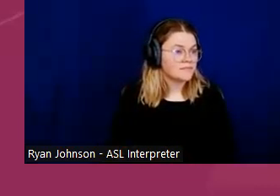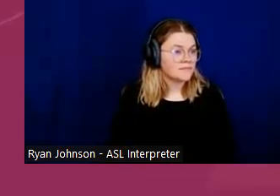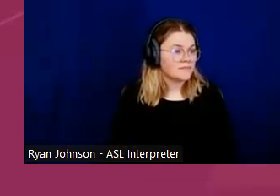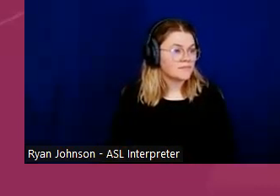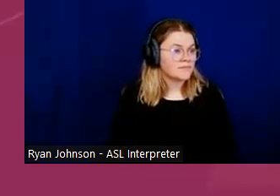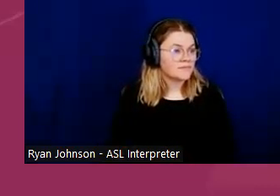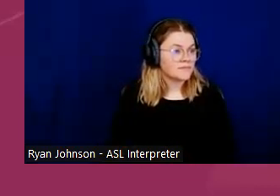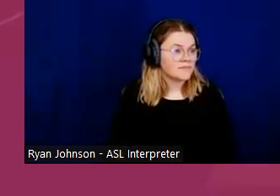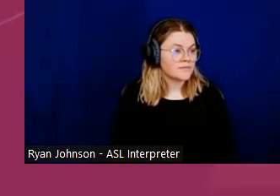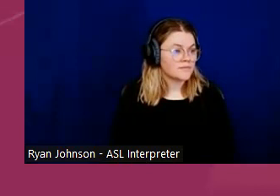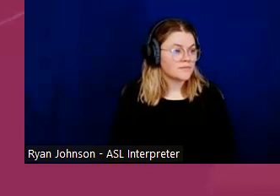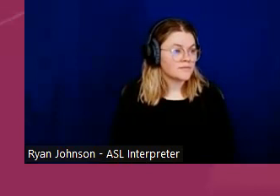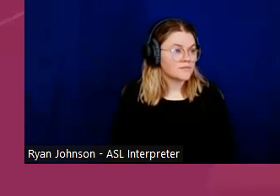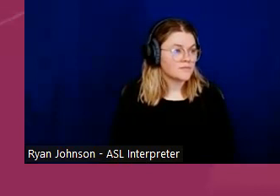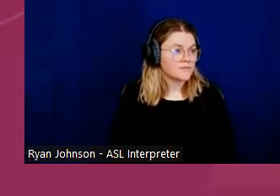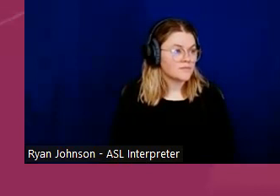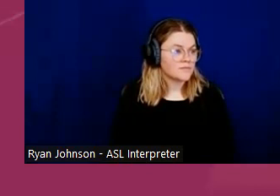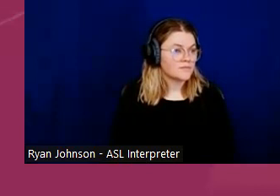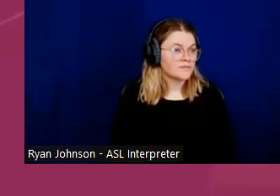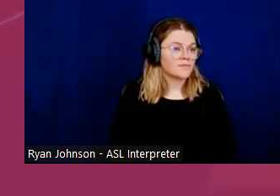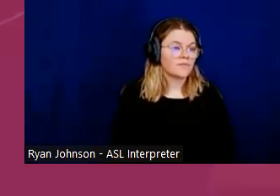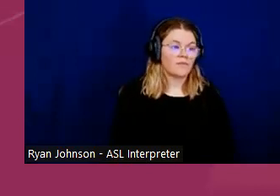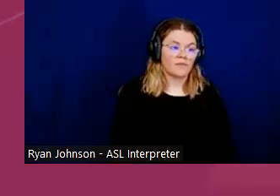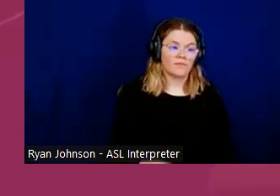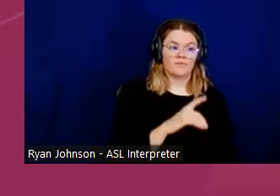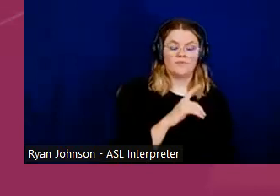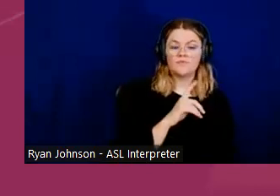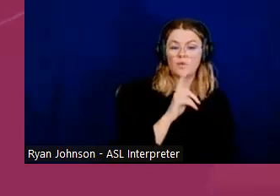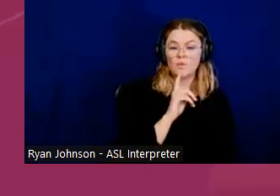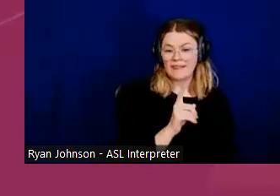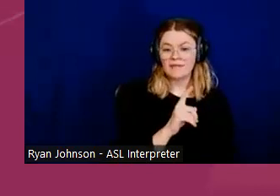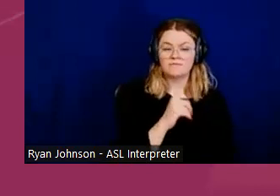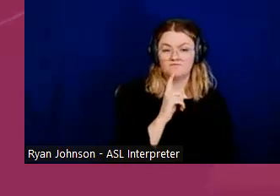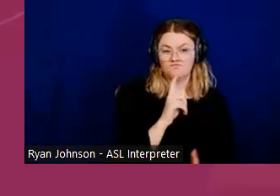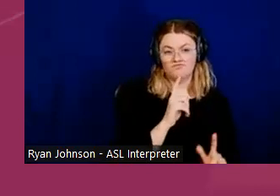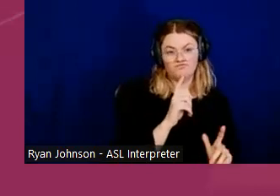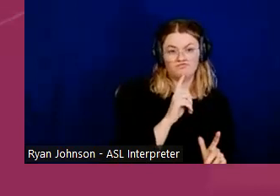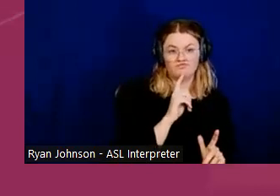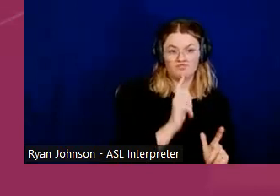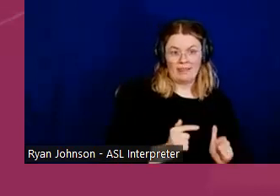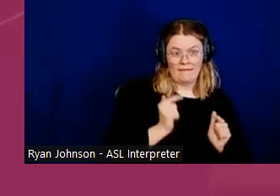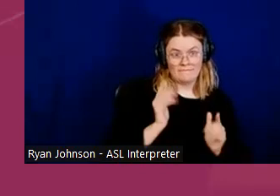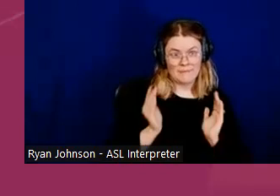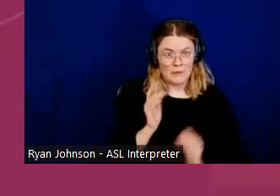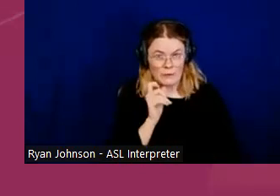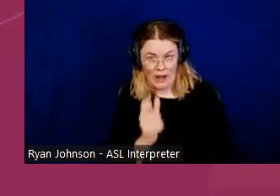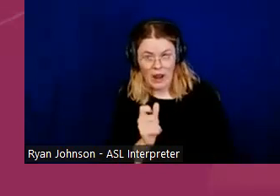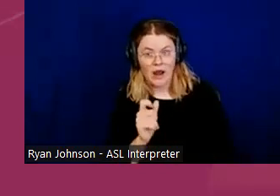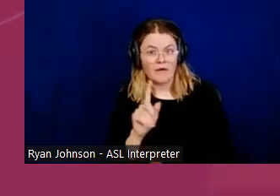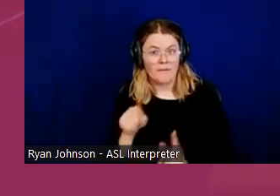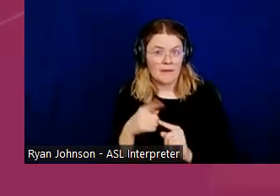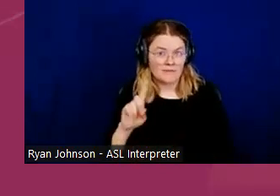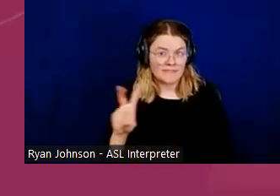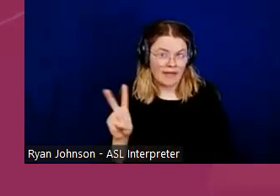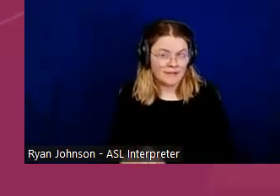So let's pay attention to the reality and the non-reality of domestic violence. Something made up in a